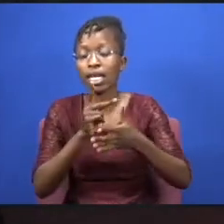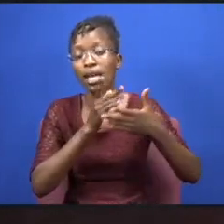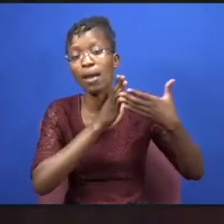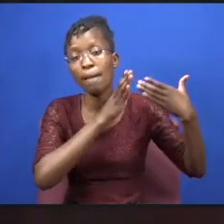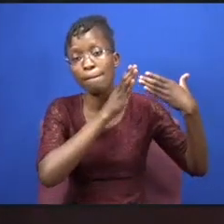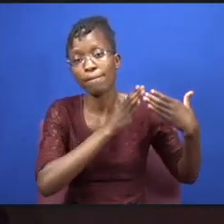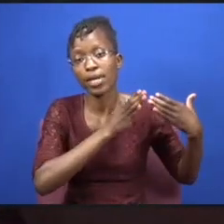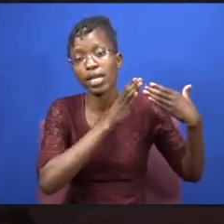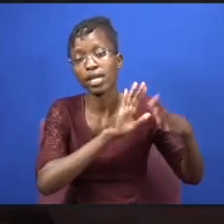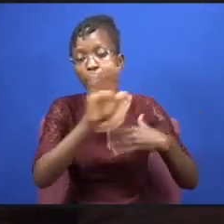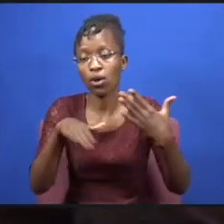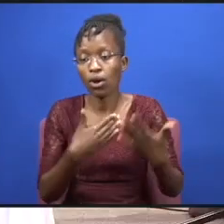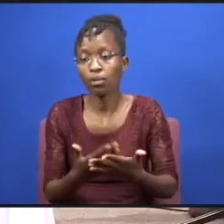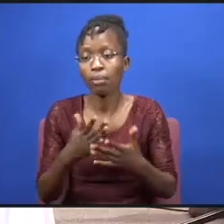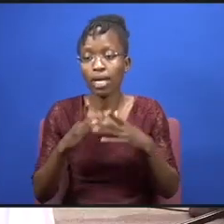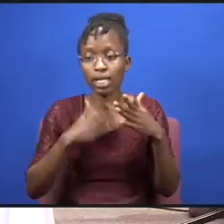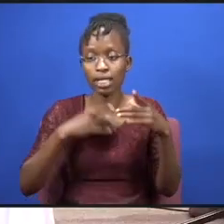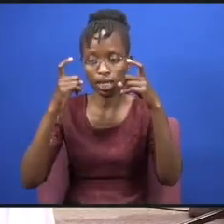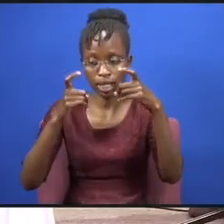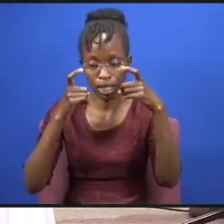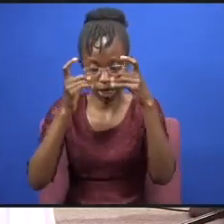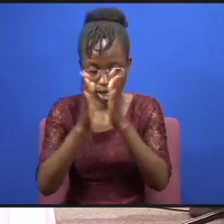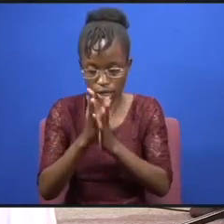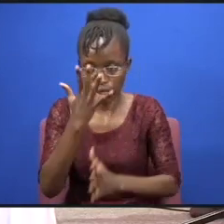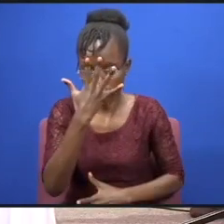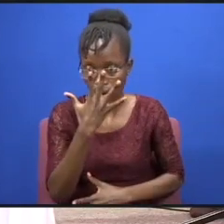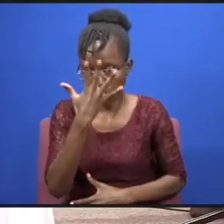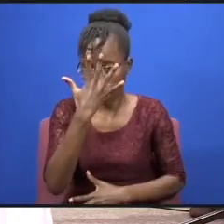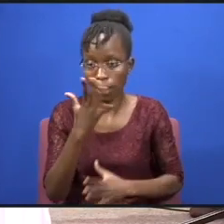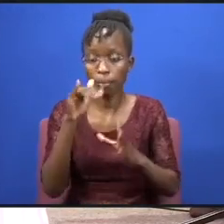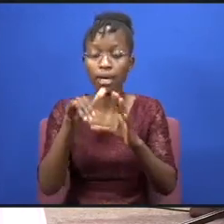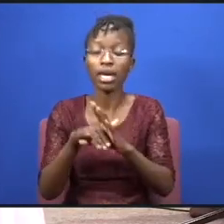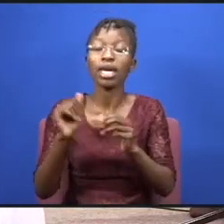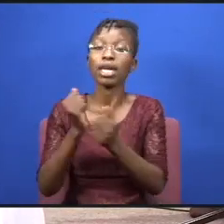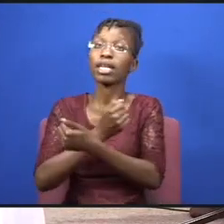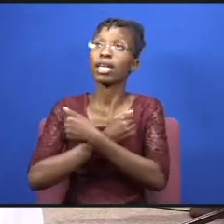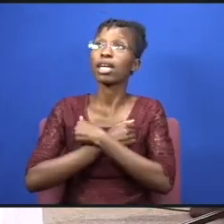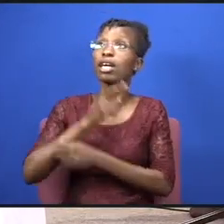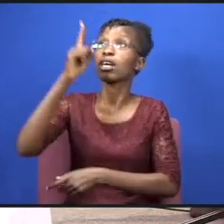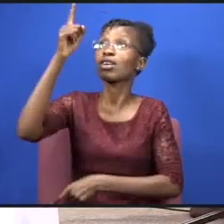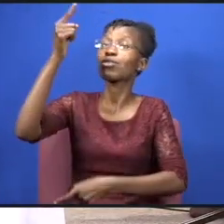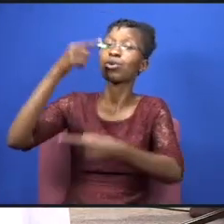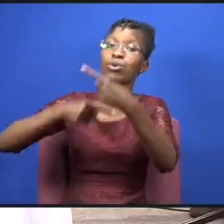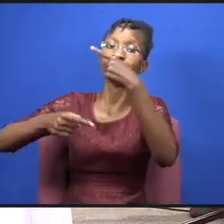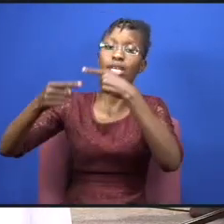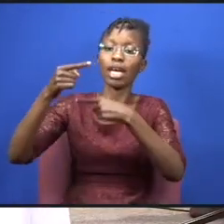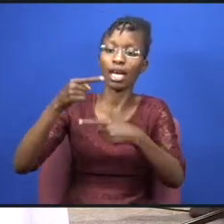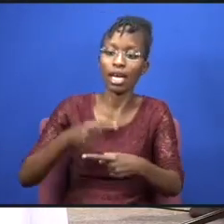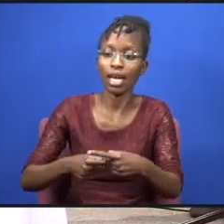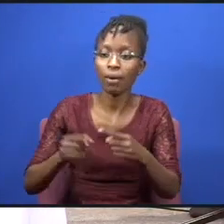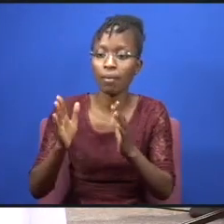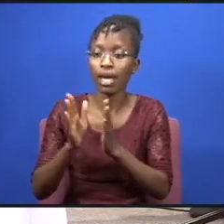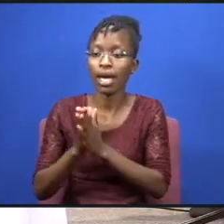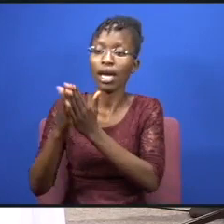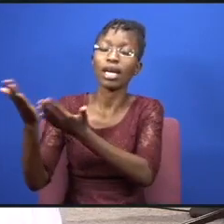paid, bearing all my sin and shame. In love you